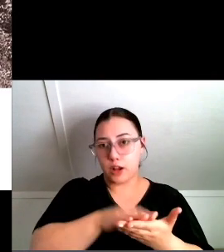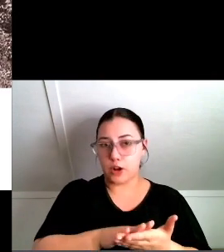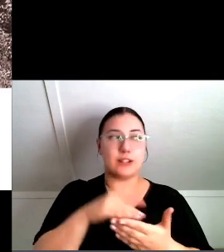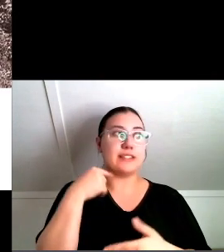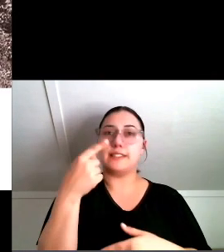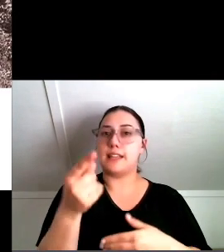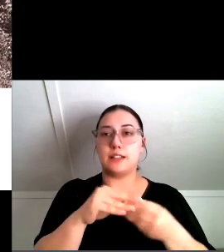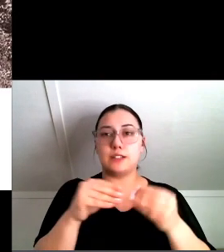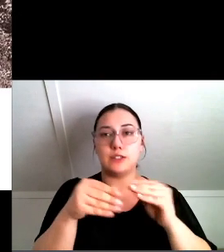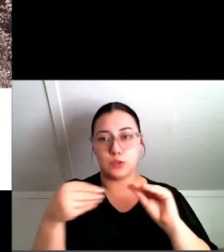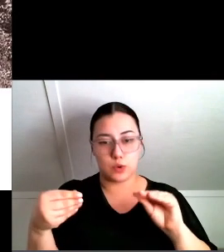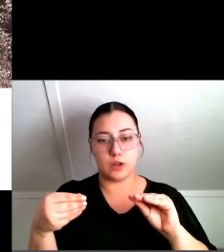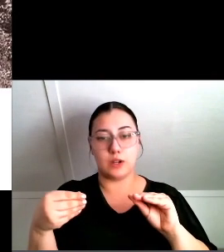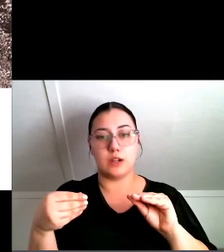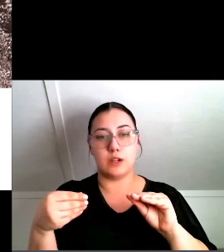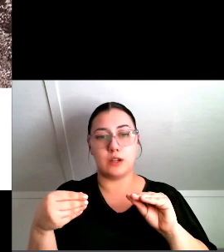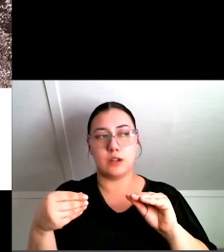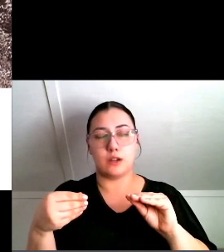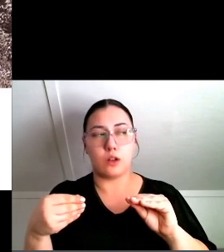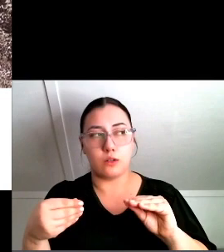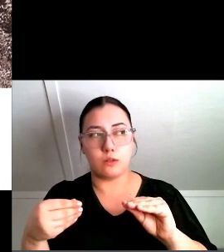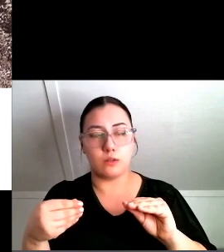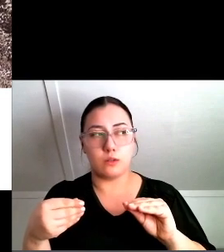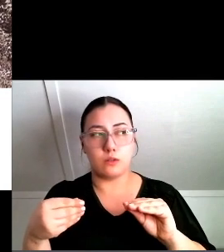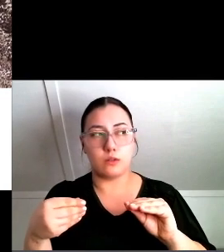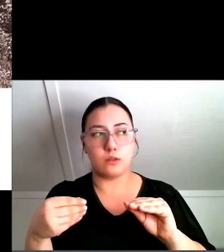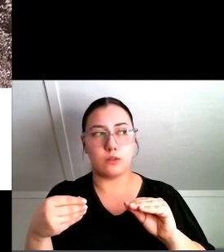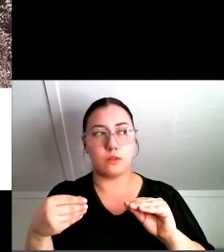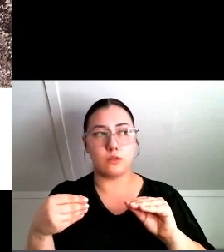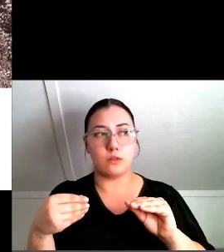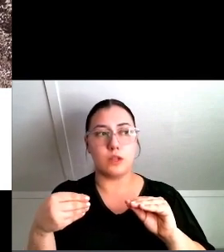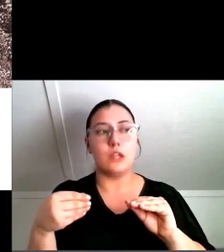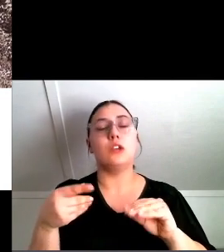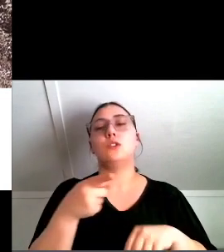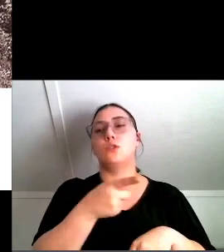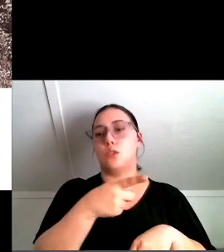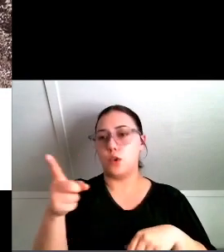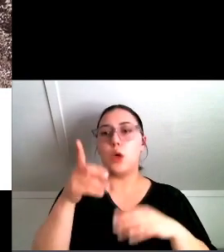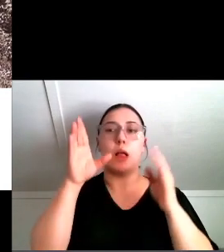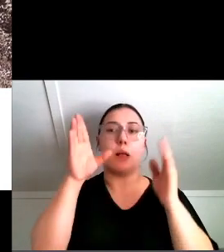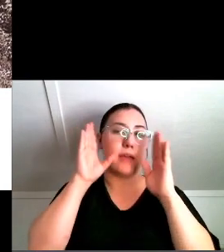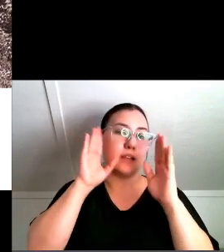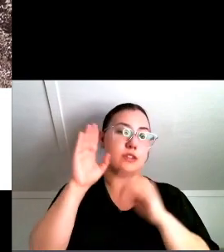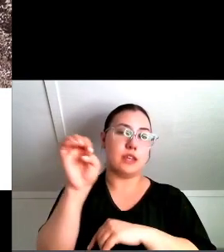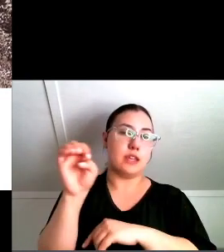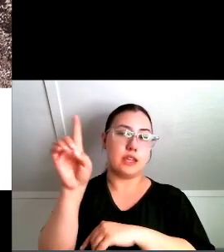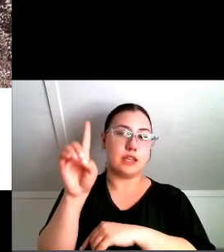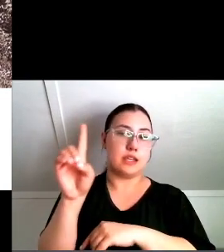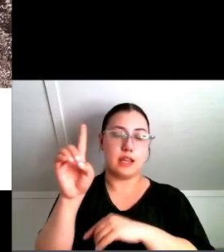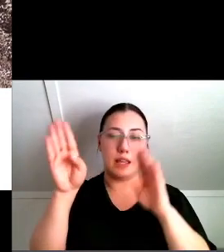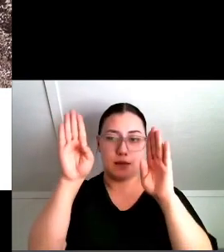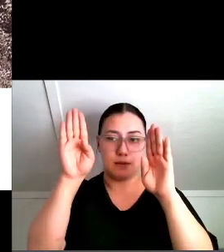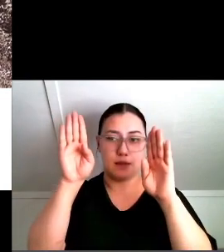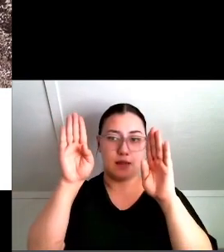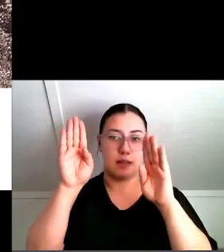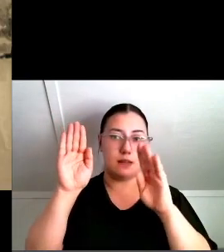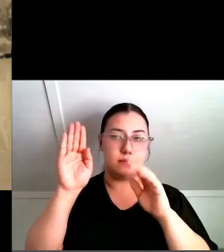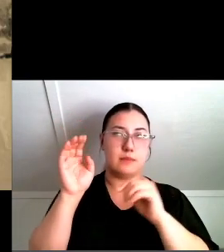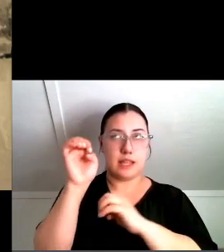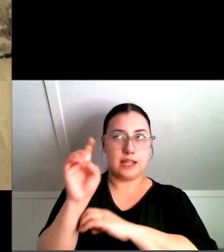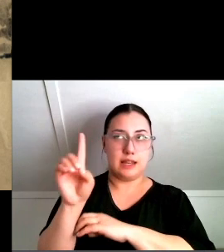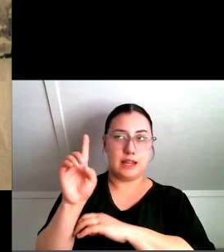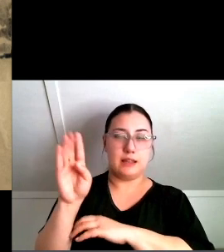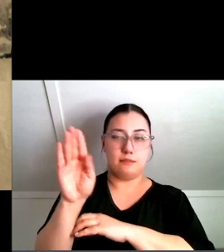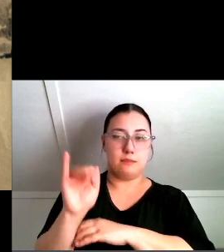celebrated by Booker T. Washington. He pays a lot of attention to Eatonville and publications like Negro in Business. And